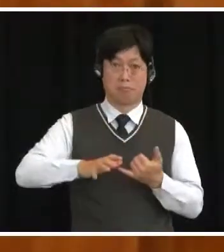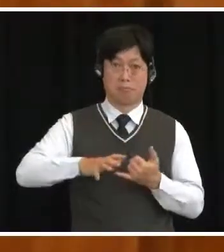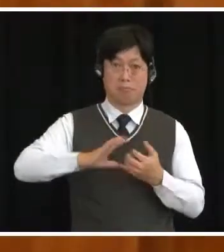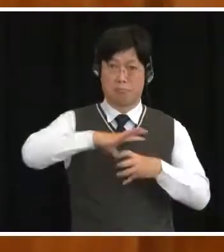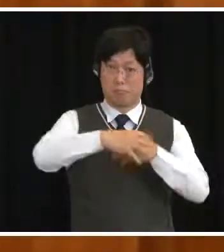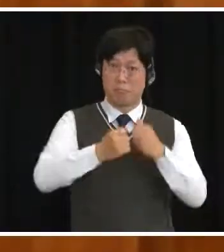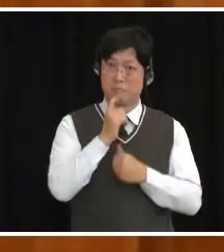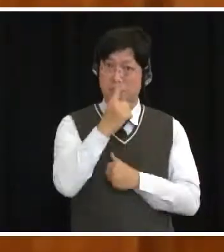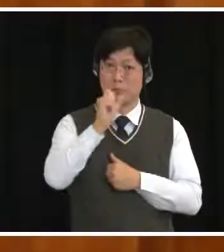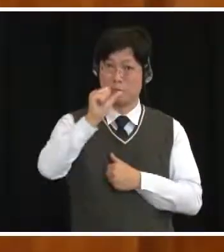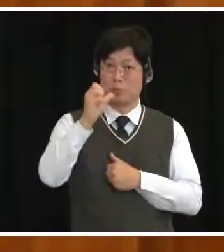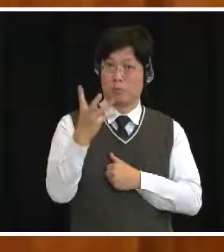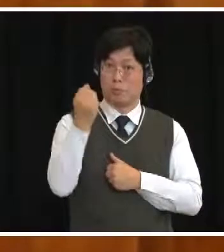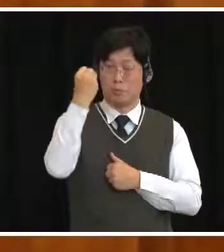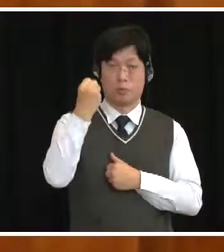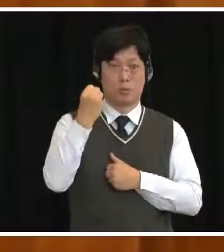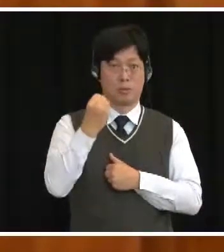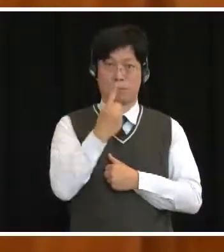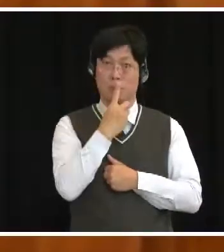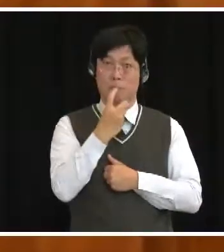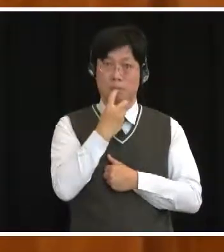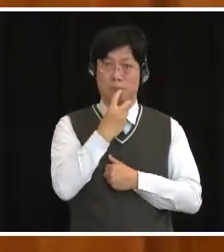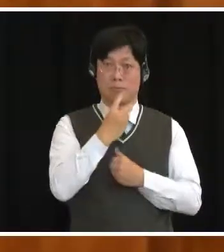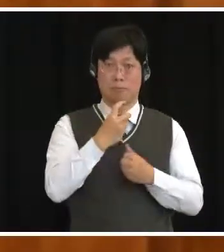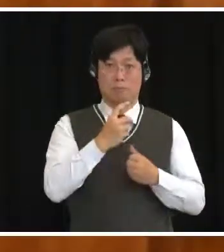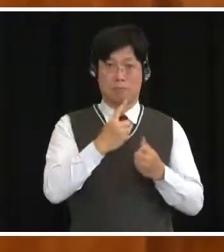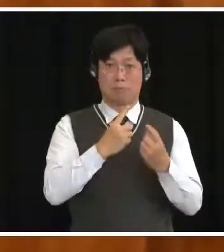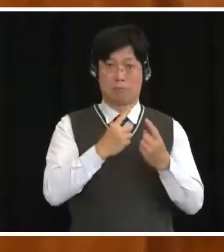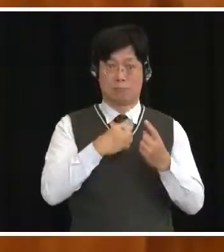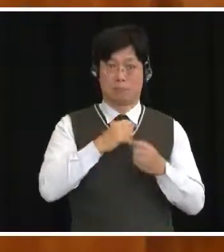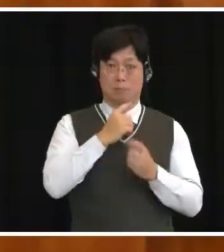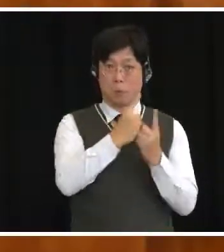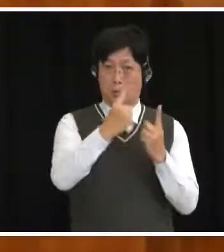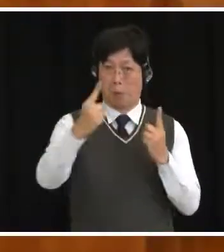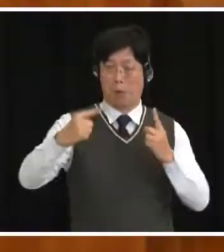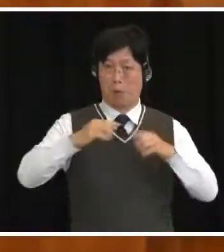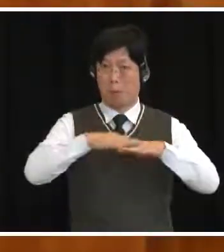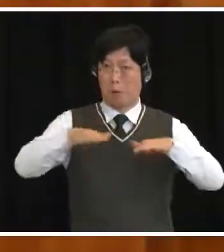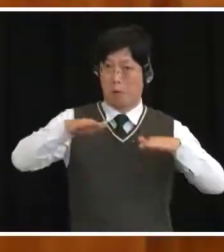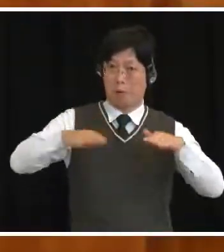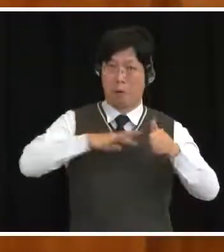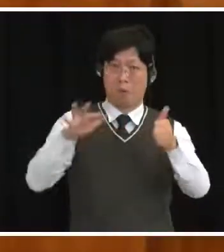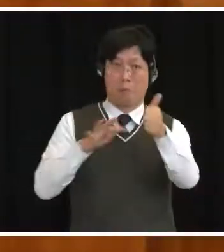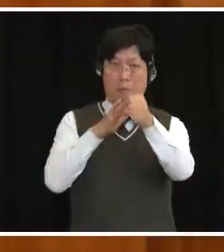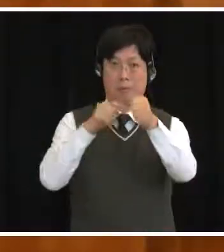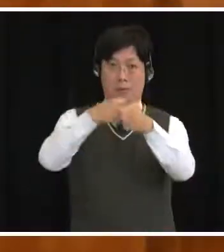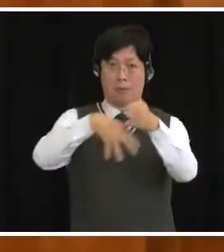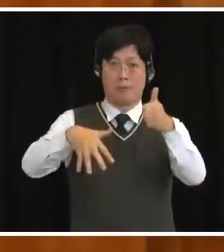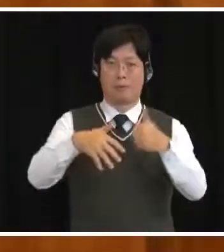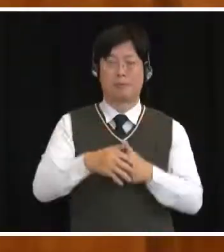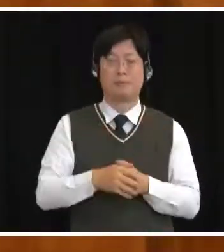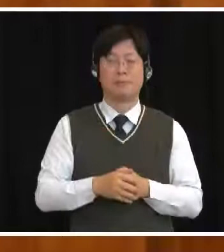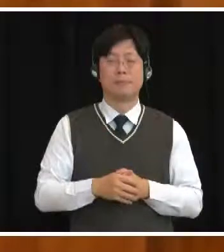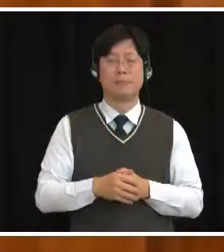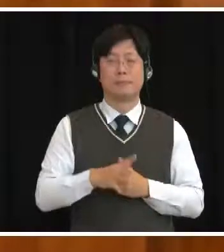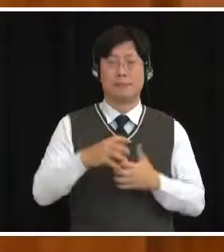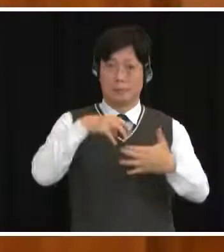institution. And Taiwan also the only country which has 5 branches of the government.